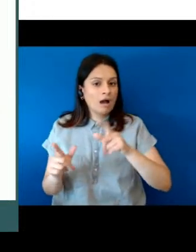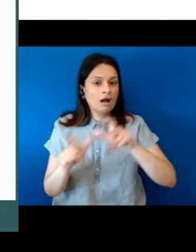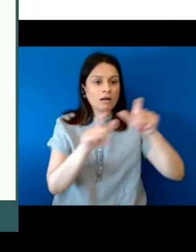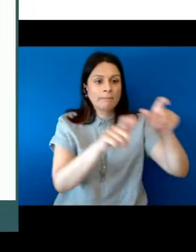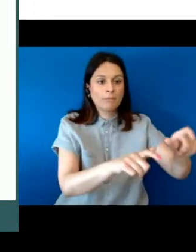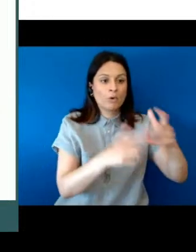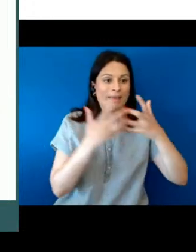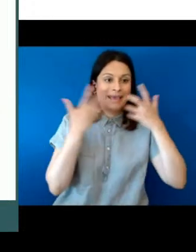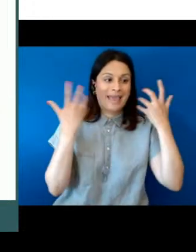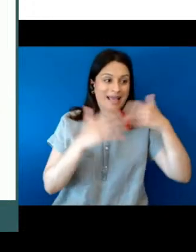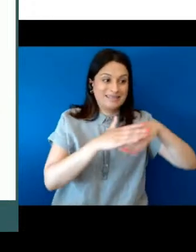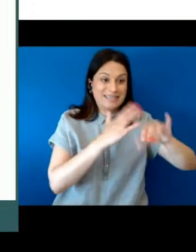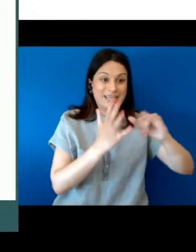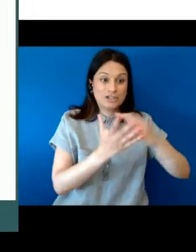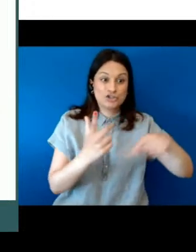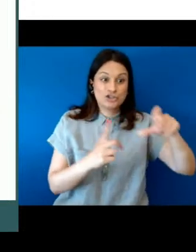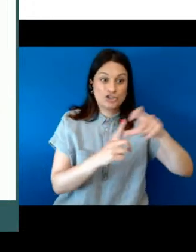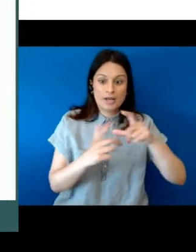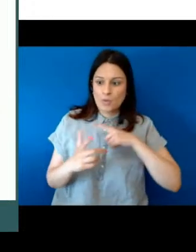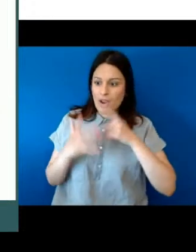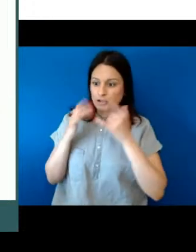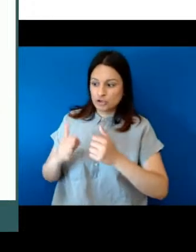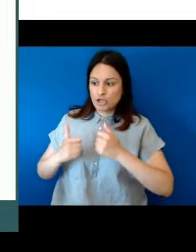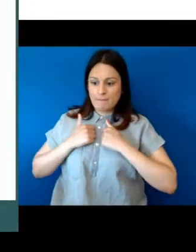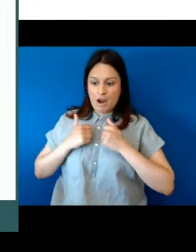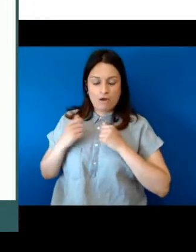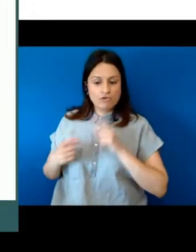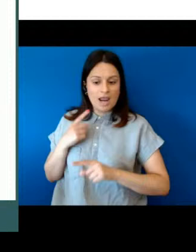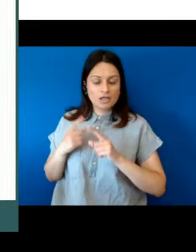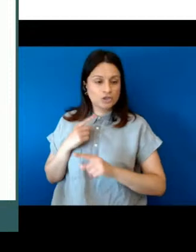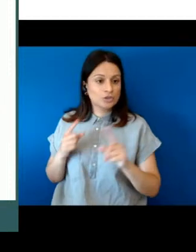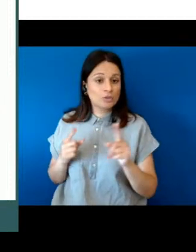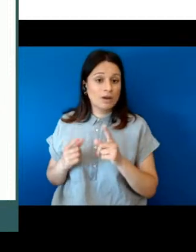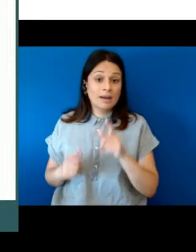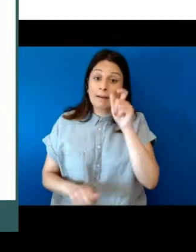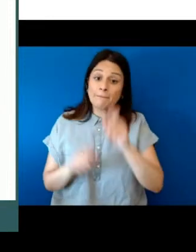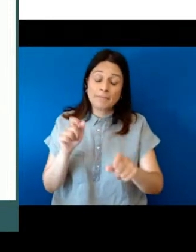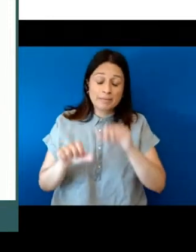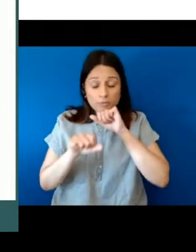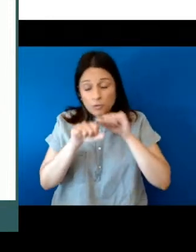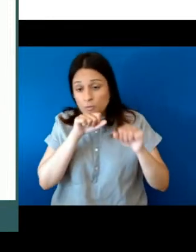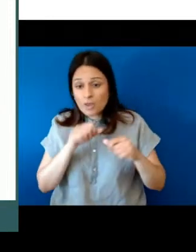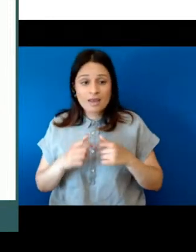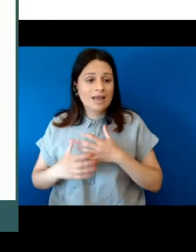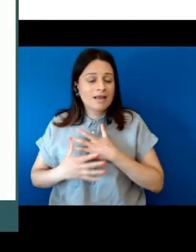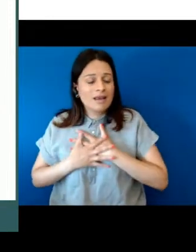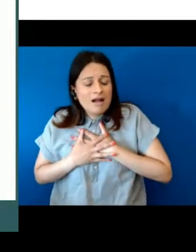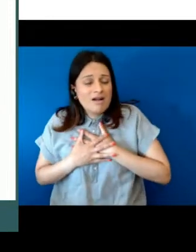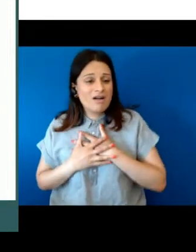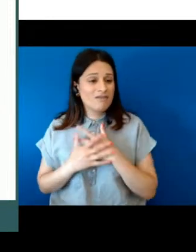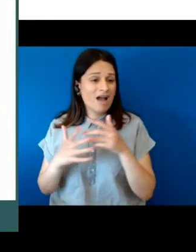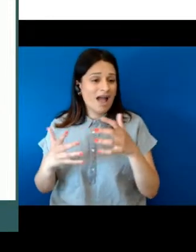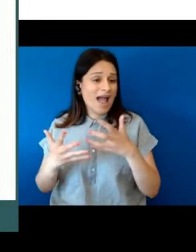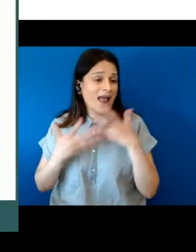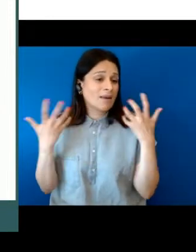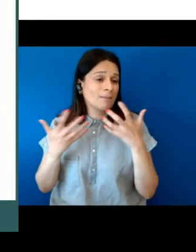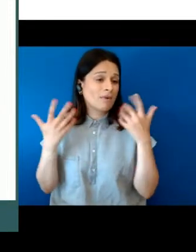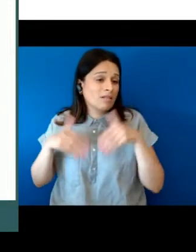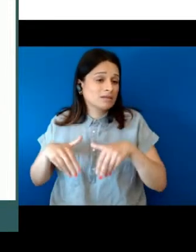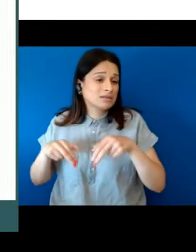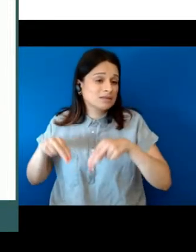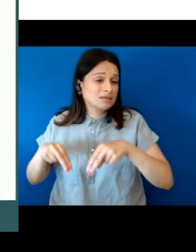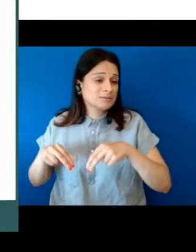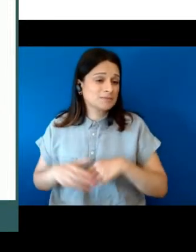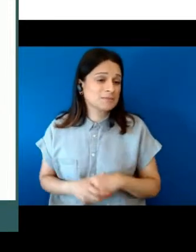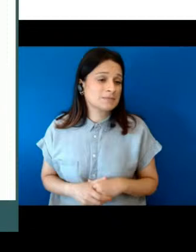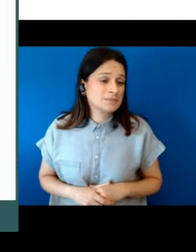So people love their animals, so you do not want to sway them to get rid of a cat, and then that doesn't make any